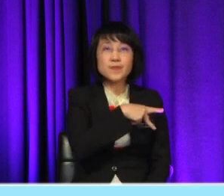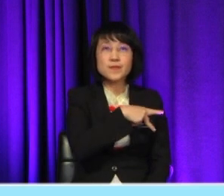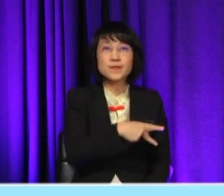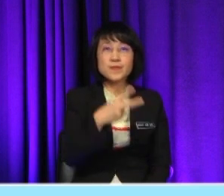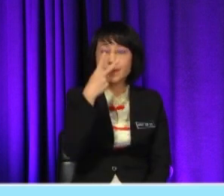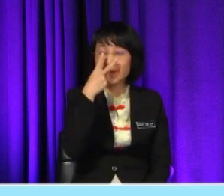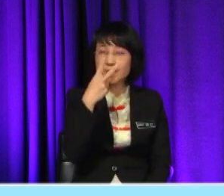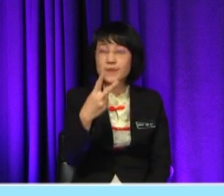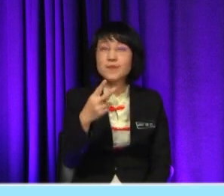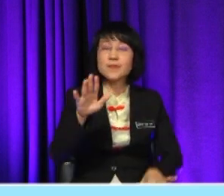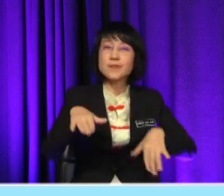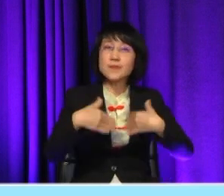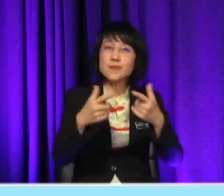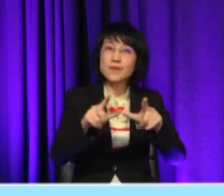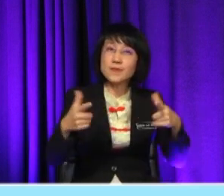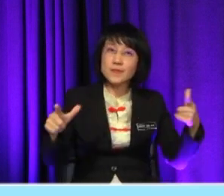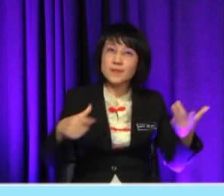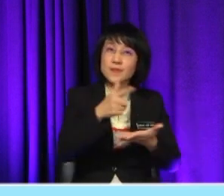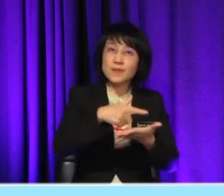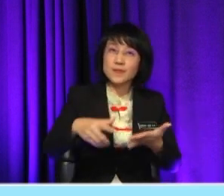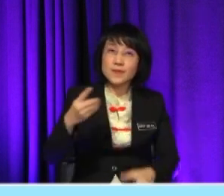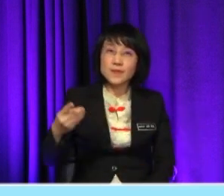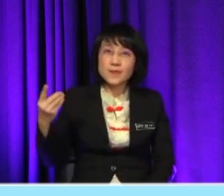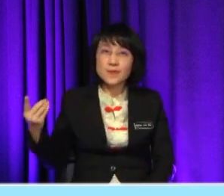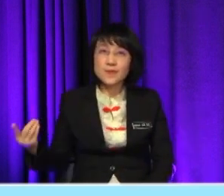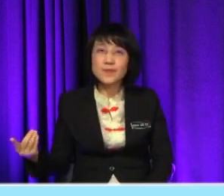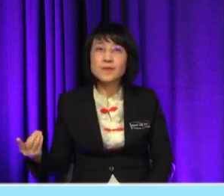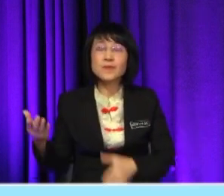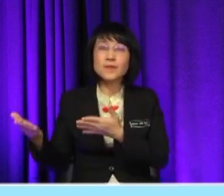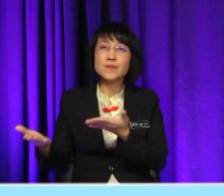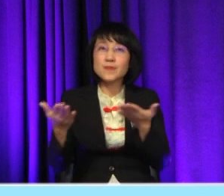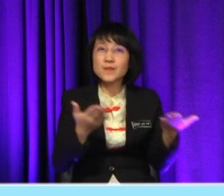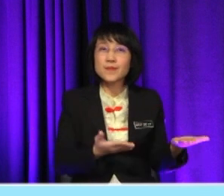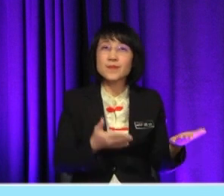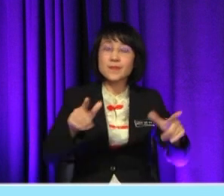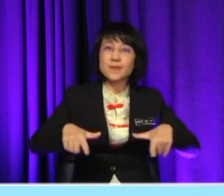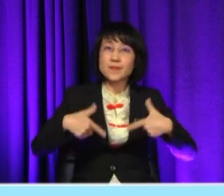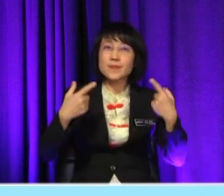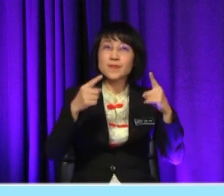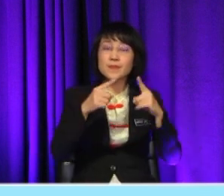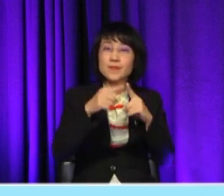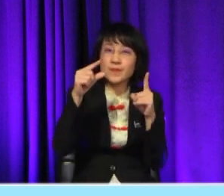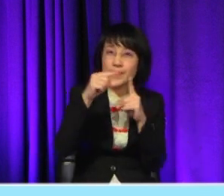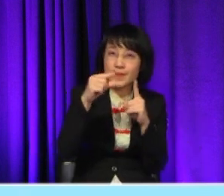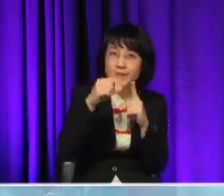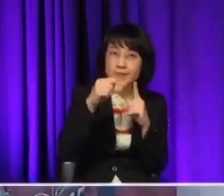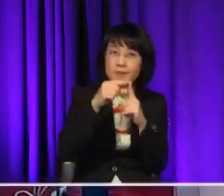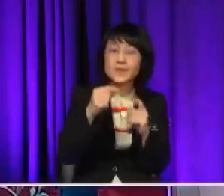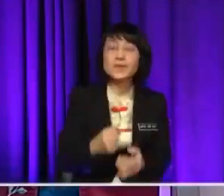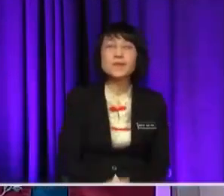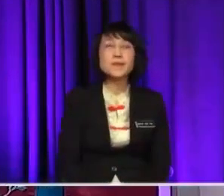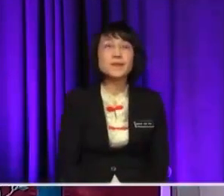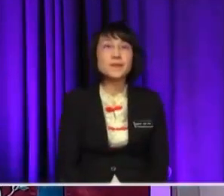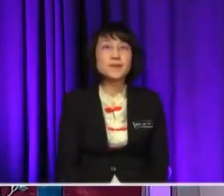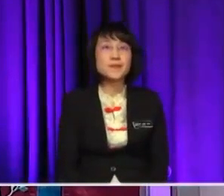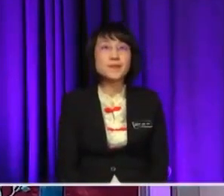language and literary devices breathe life into mere words. Yes. So it's really important to look at interpretations